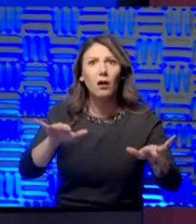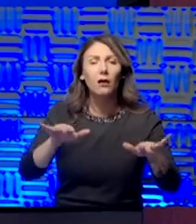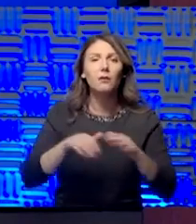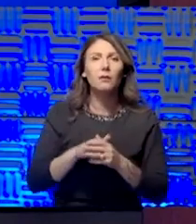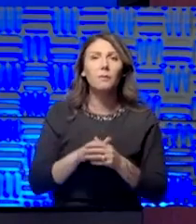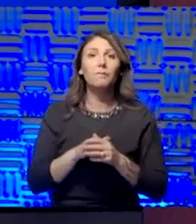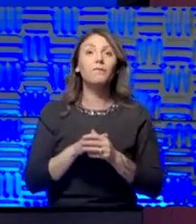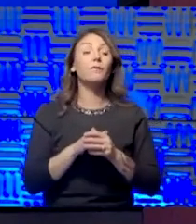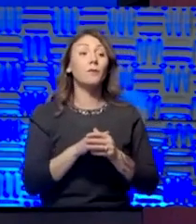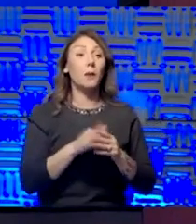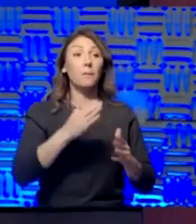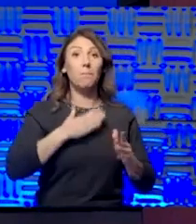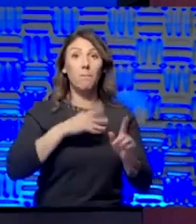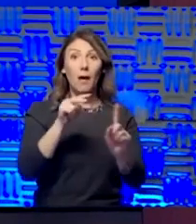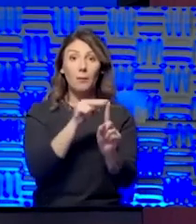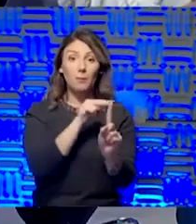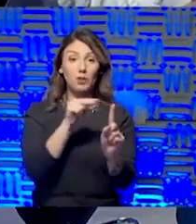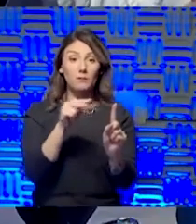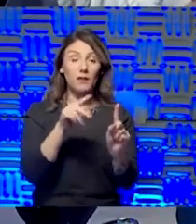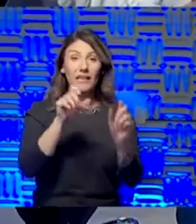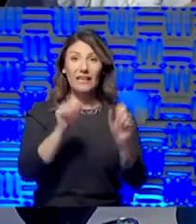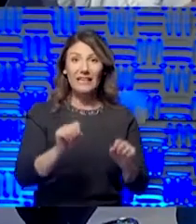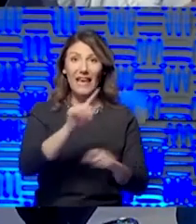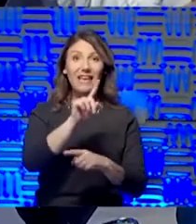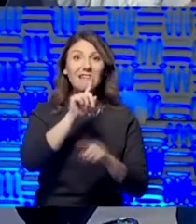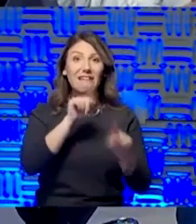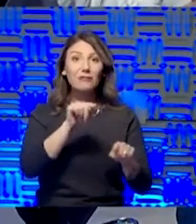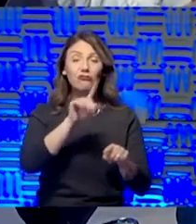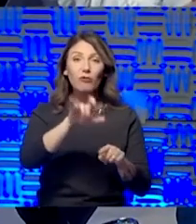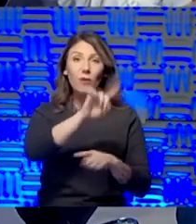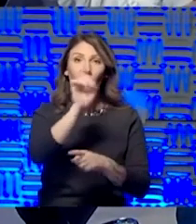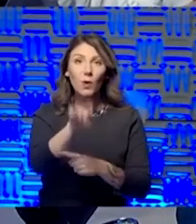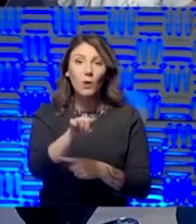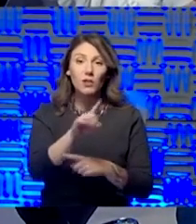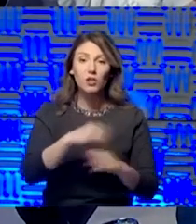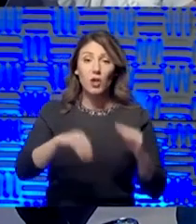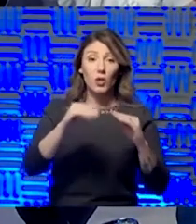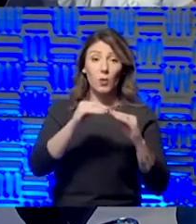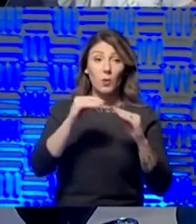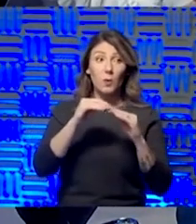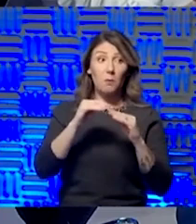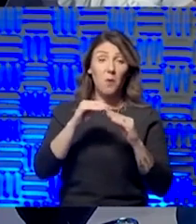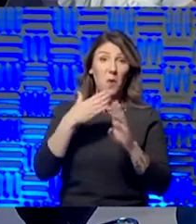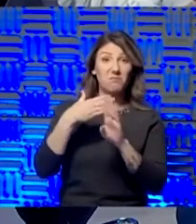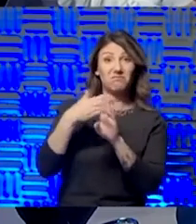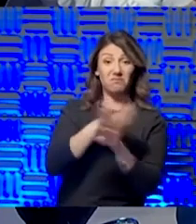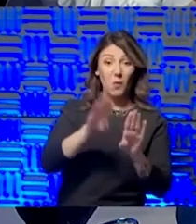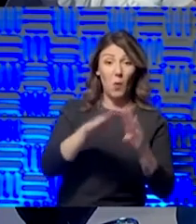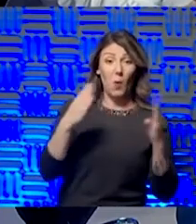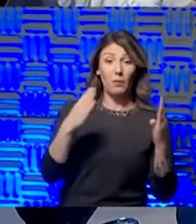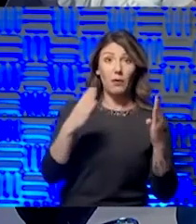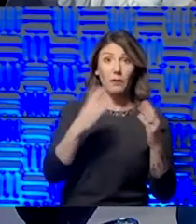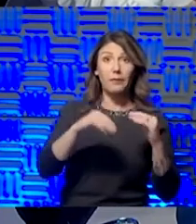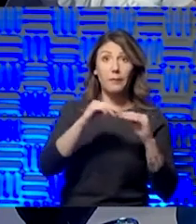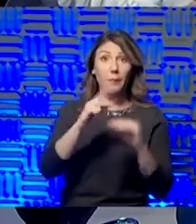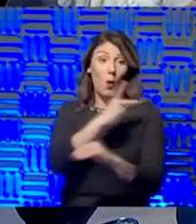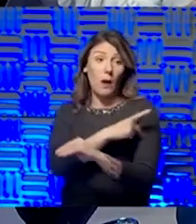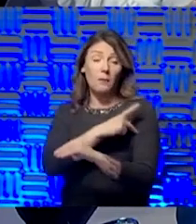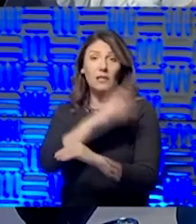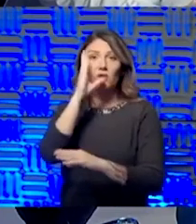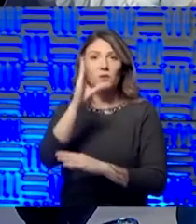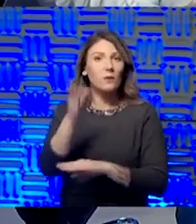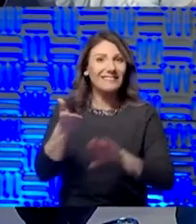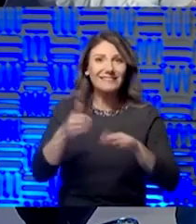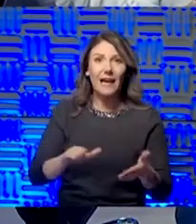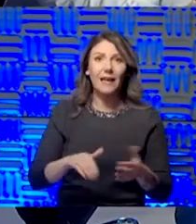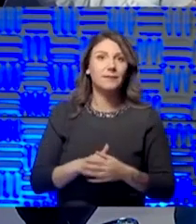Yeah, from my standpoint, I can answer that question with one simple sentence. The more prematurely we open, the more patients, people will die.